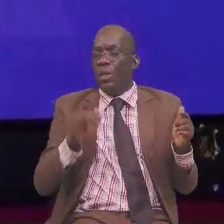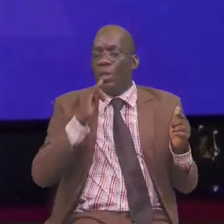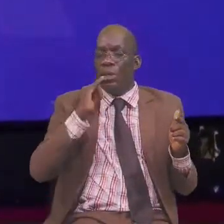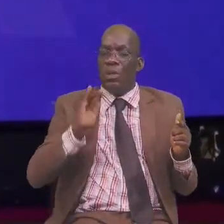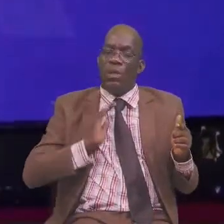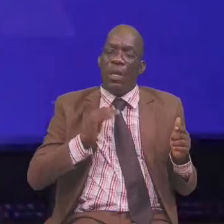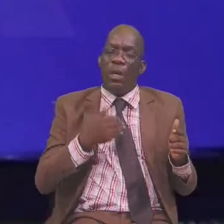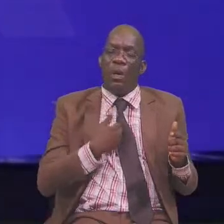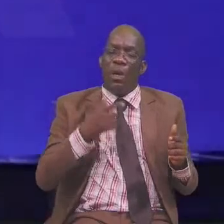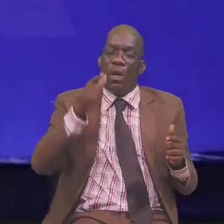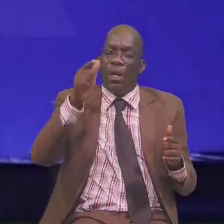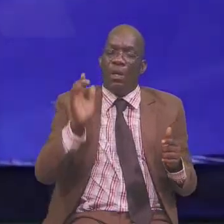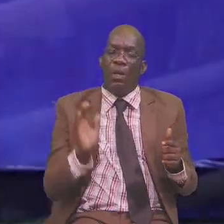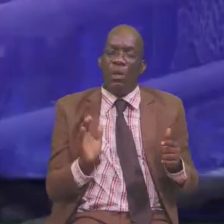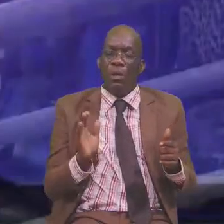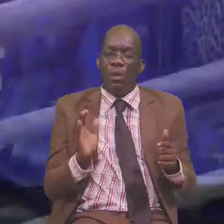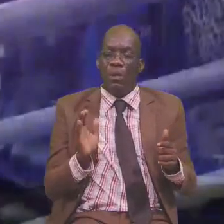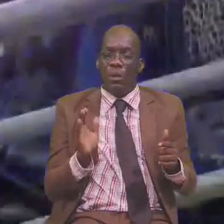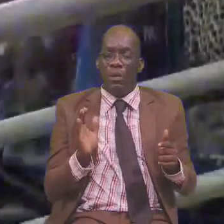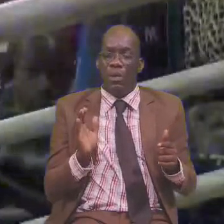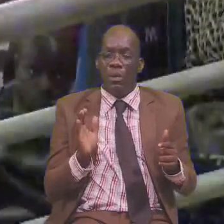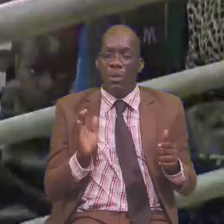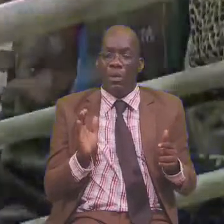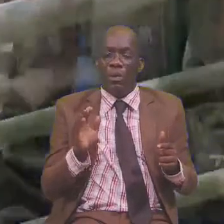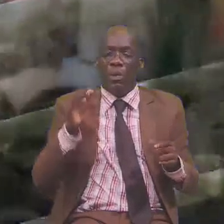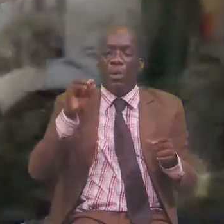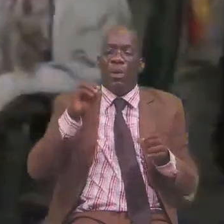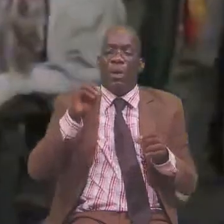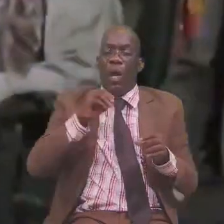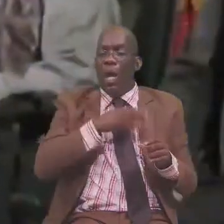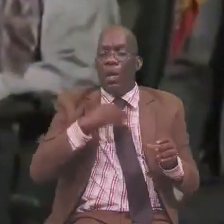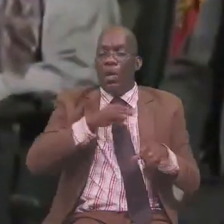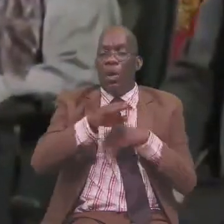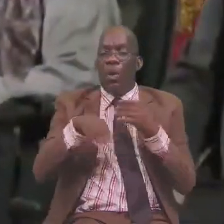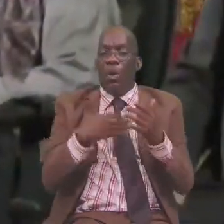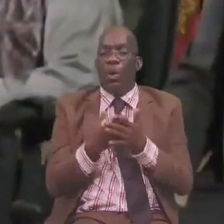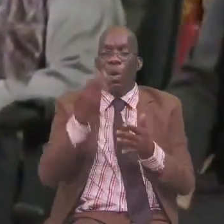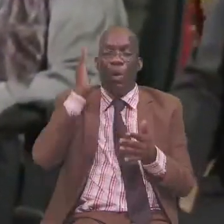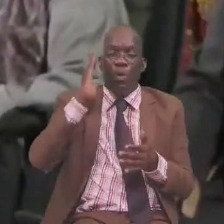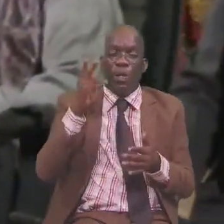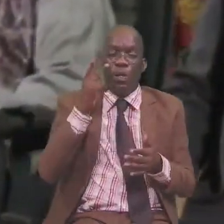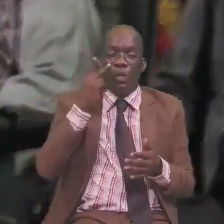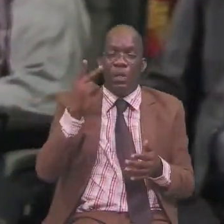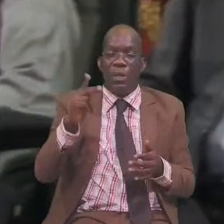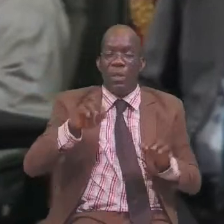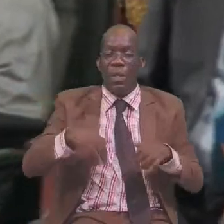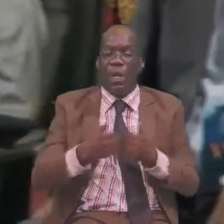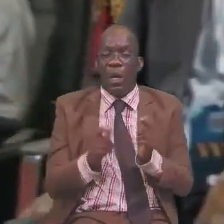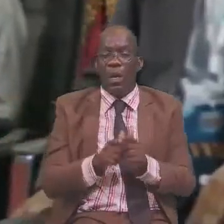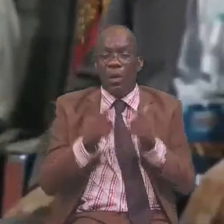Is our God, and all will see